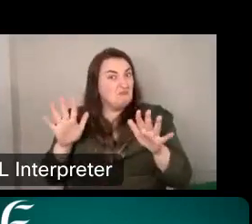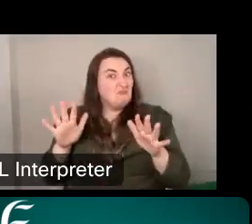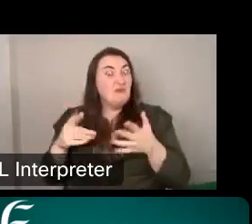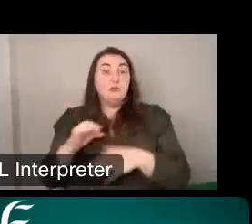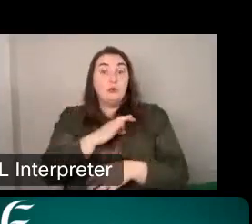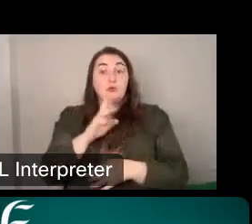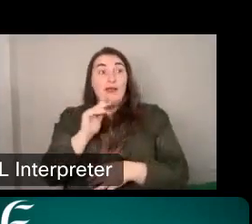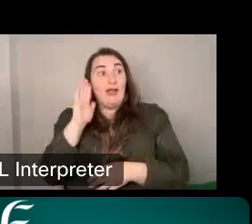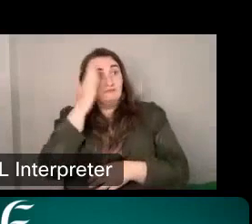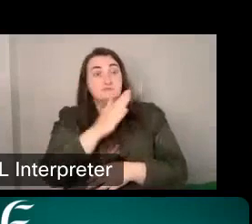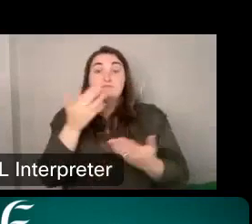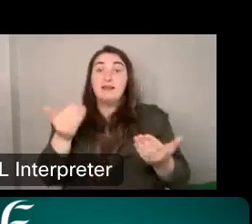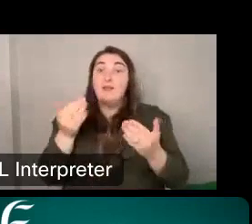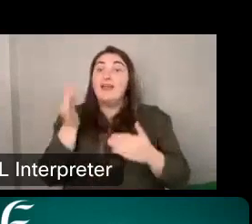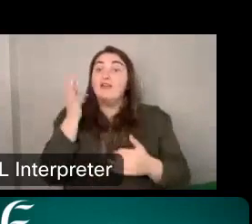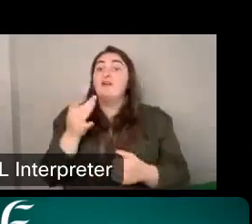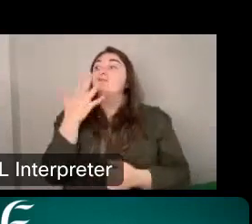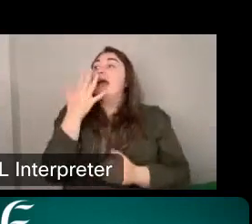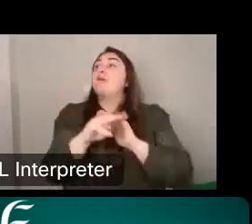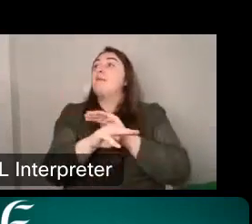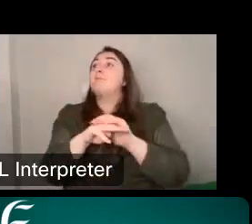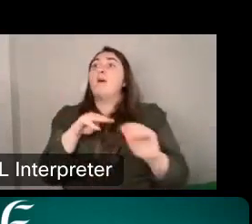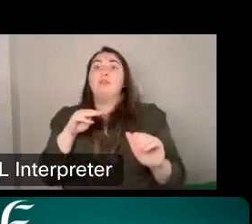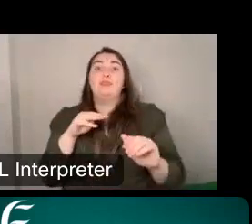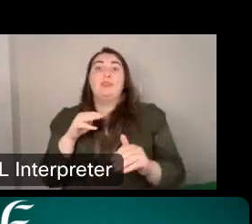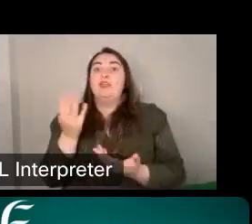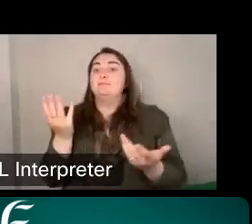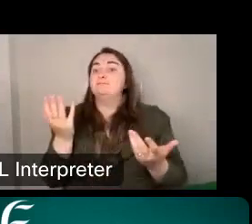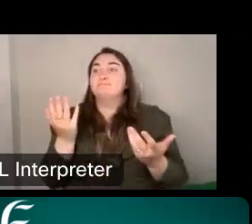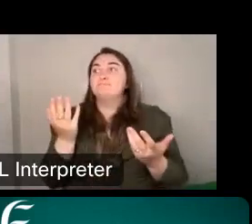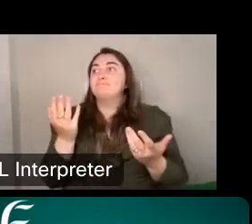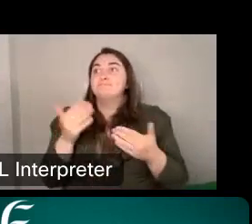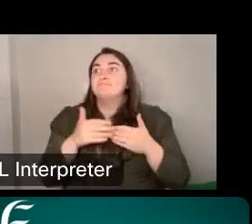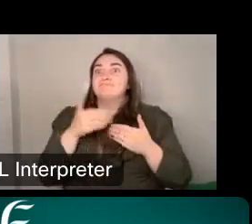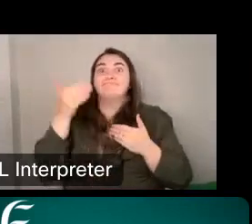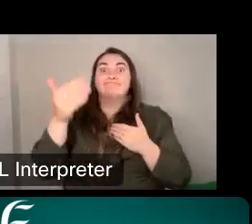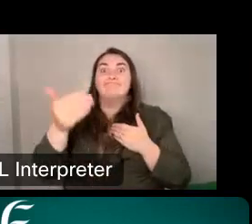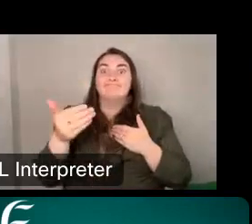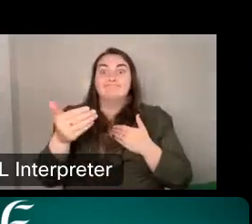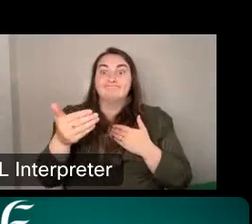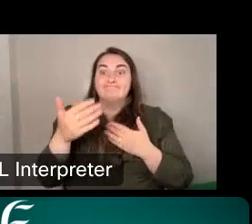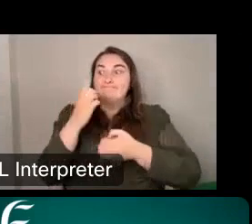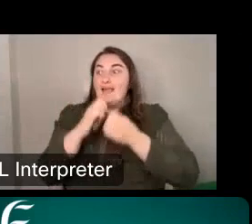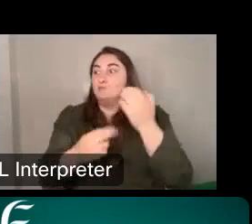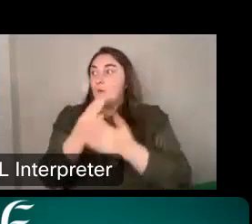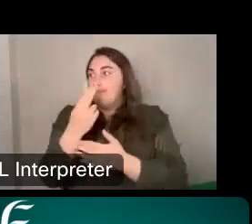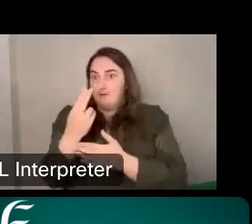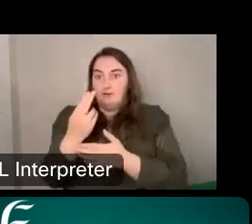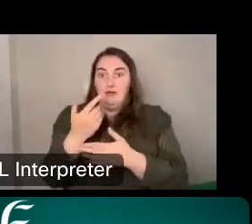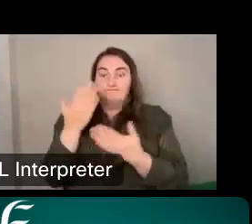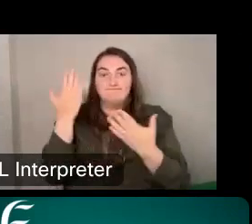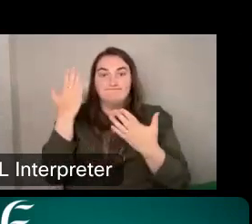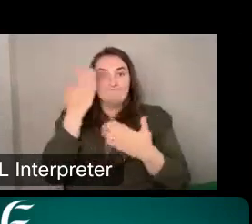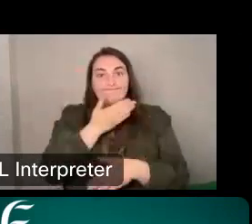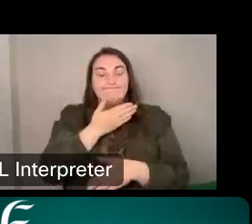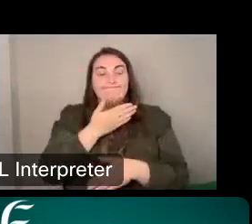now. If in 5 months' time, I have a bereavement, for example, I can come and I can get